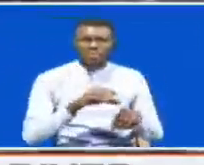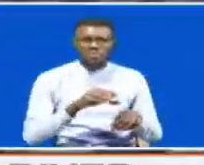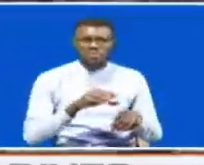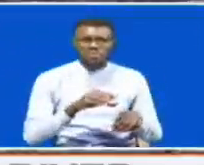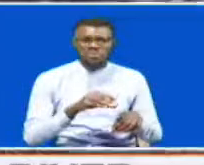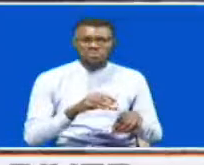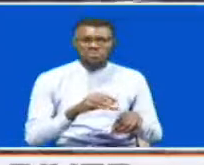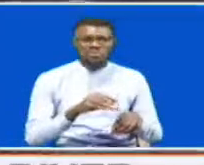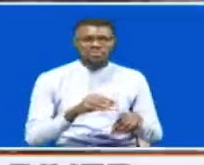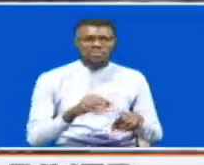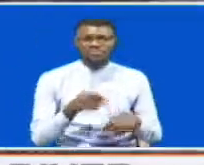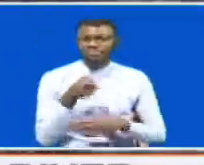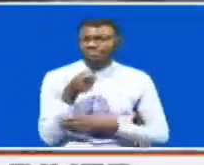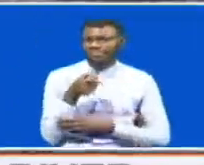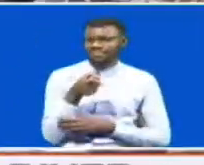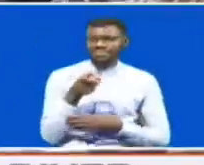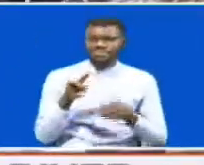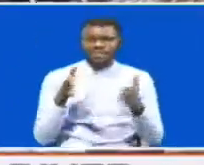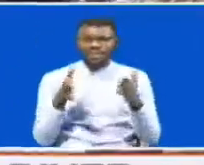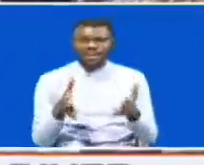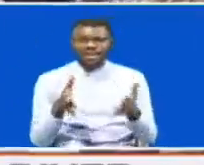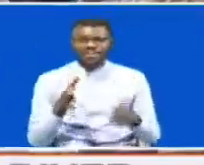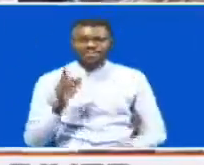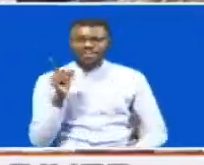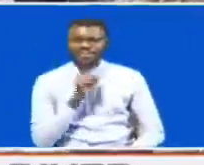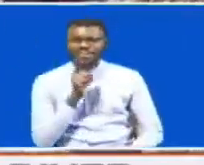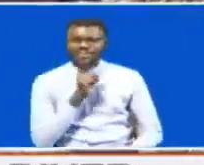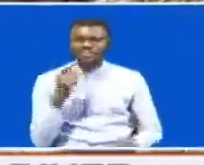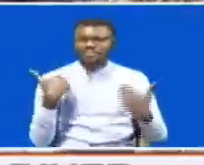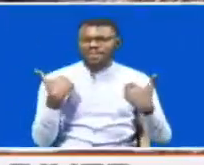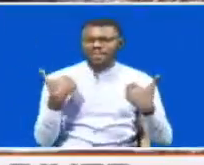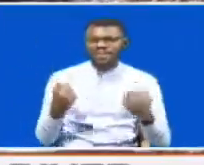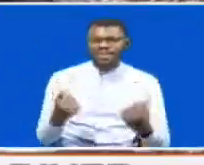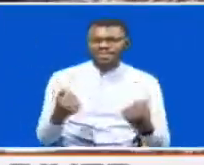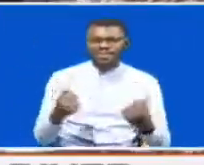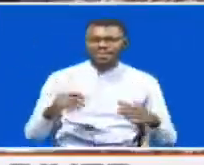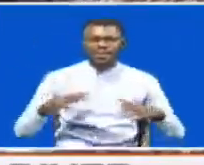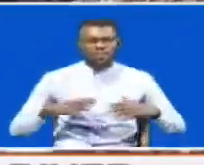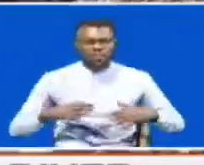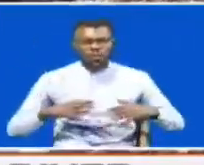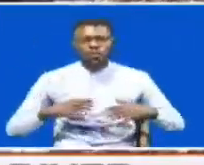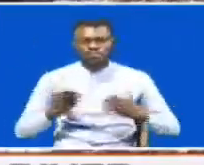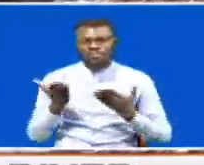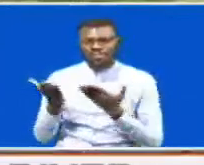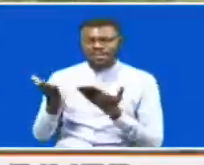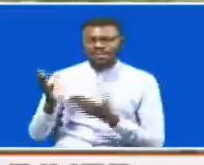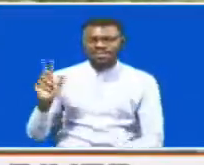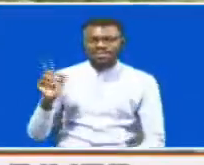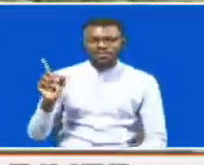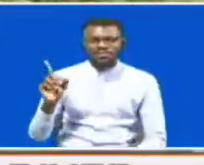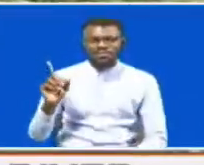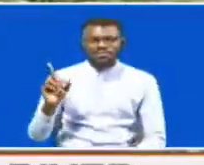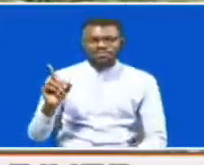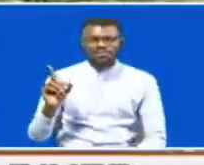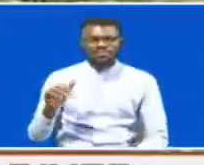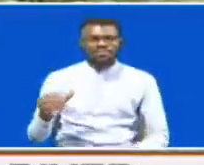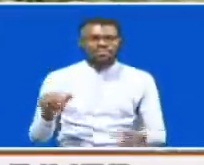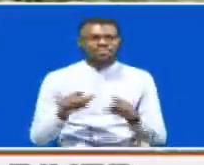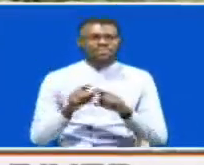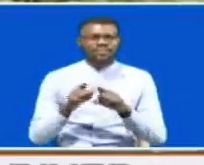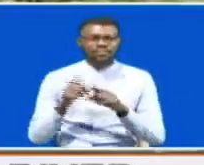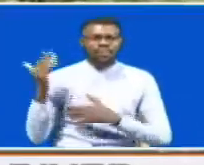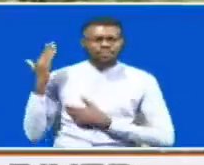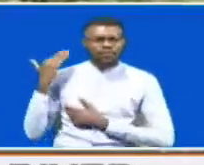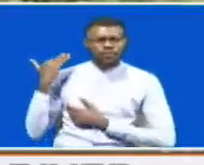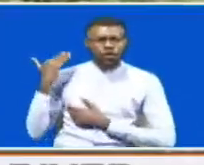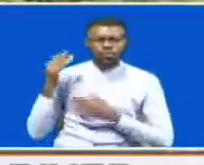muck that poses a threat to the health and well-being of the residents. From the failed previous